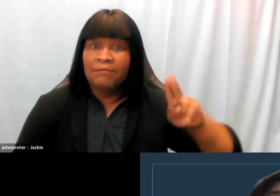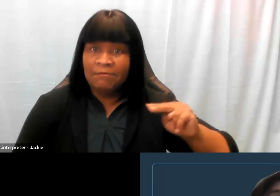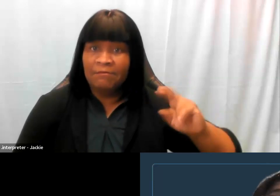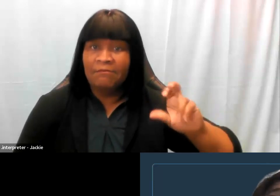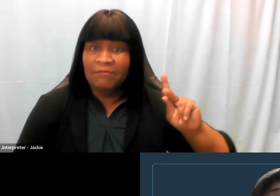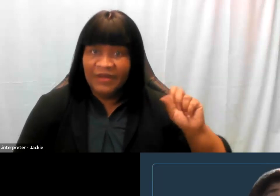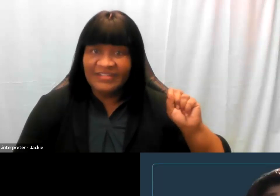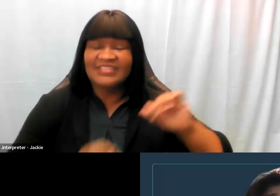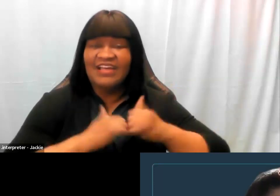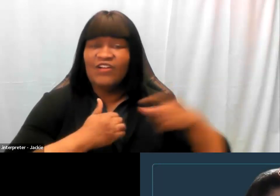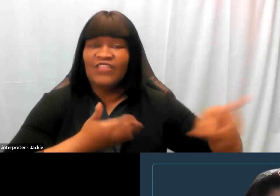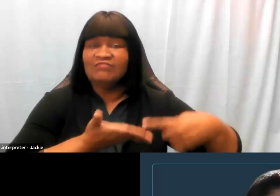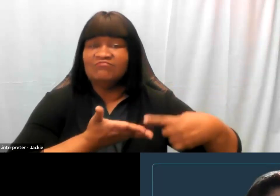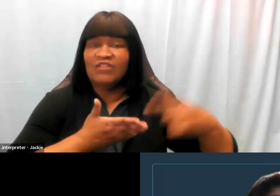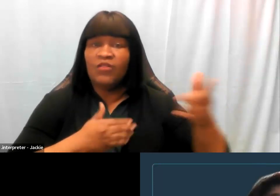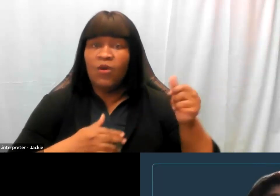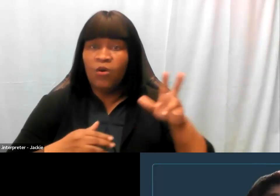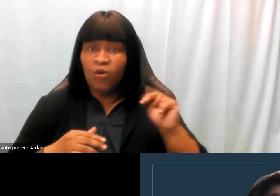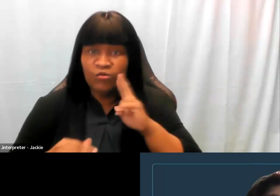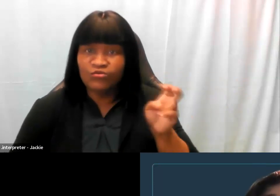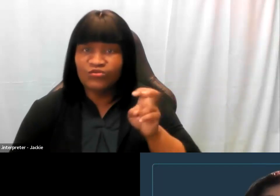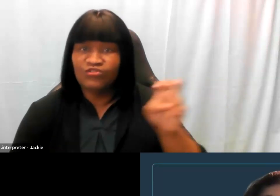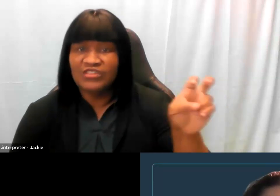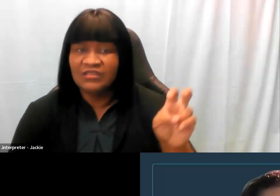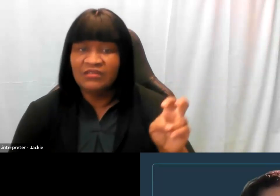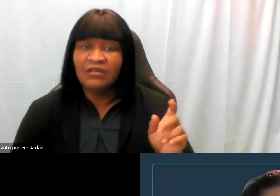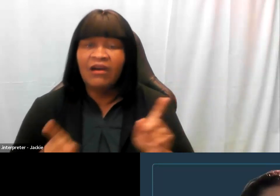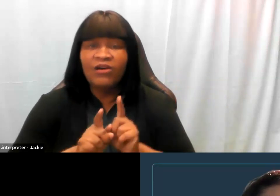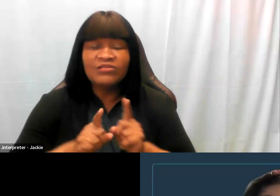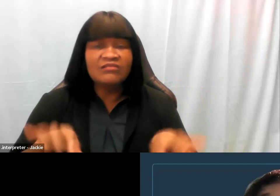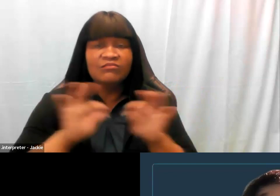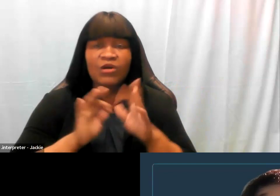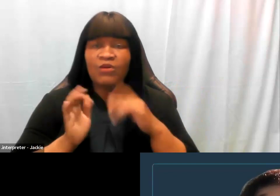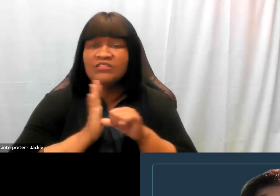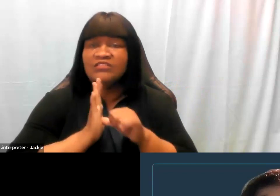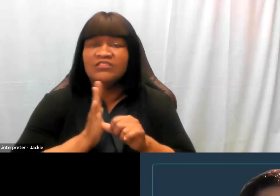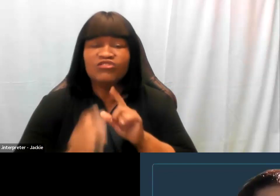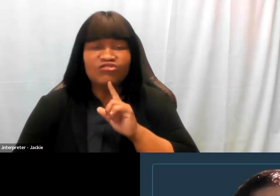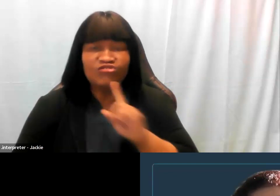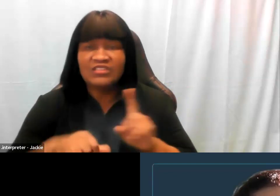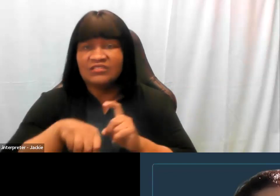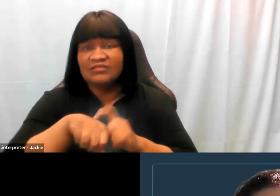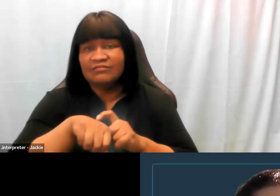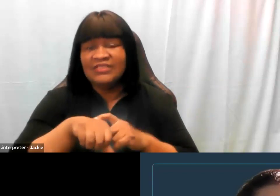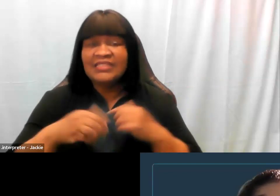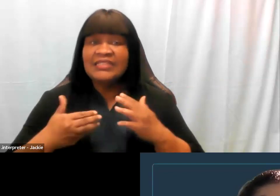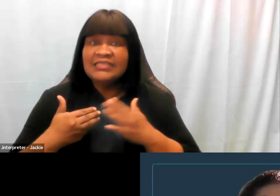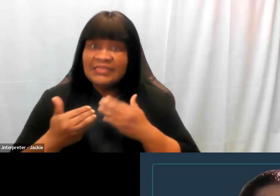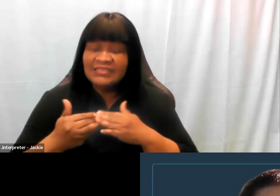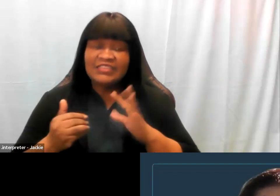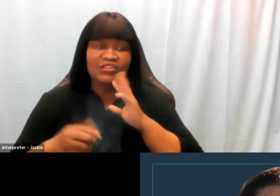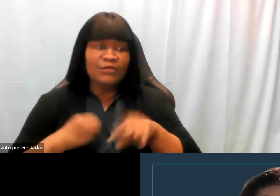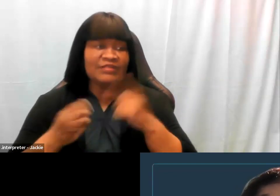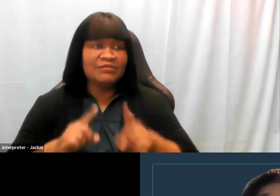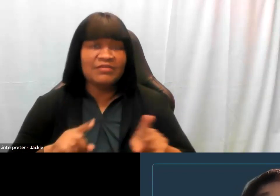own journey and in real time. And I want to emphasize the real time because it's always easier to talk about something that's happened